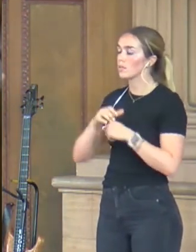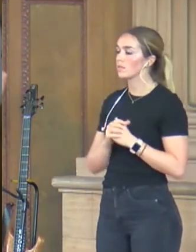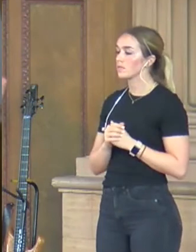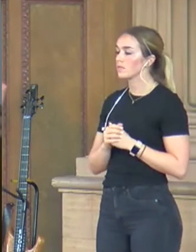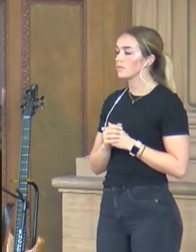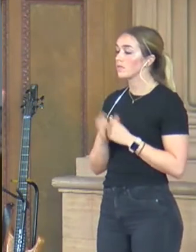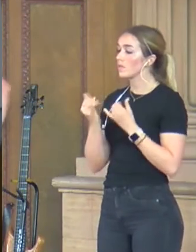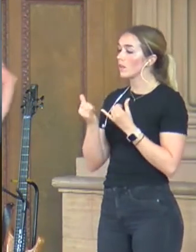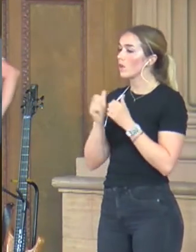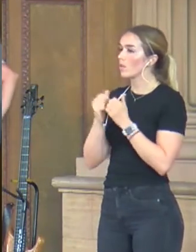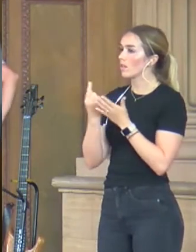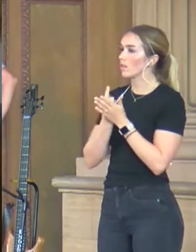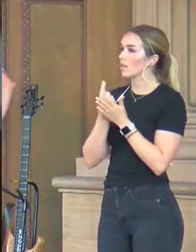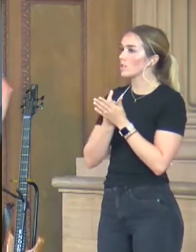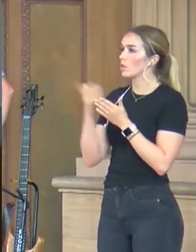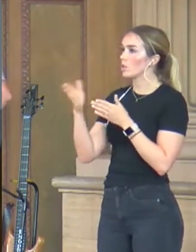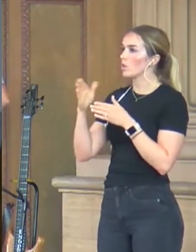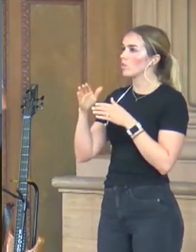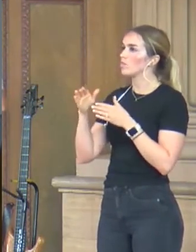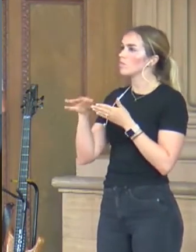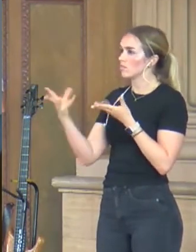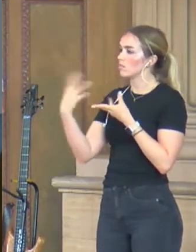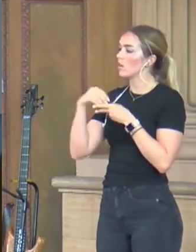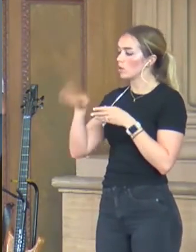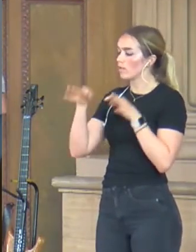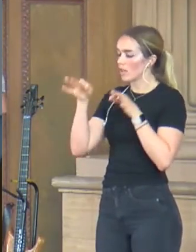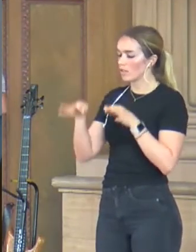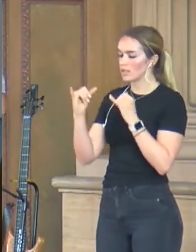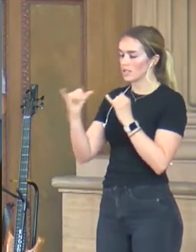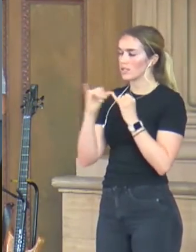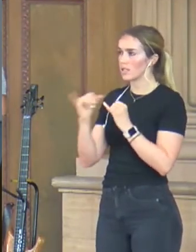And now in the gospel you've counted your faithfulness as ours.